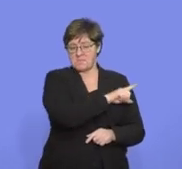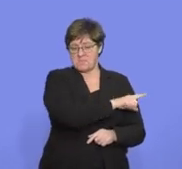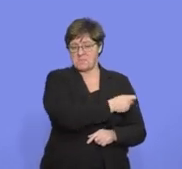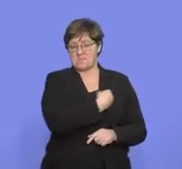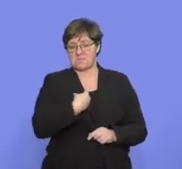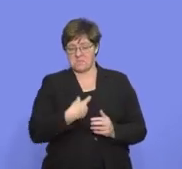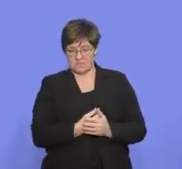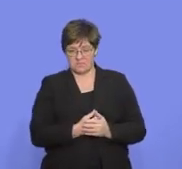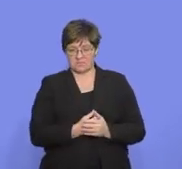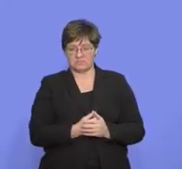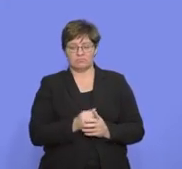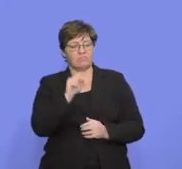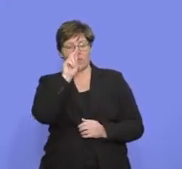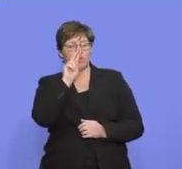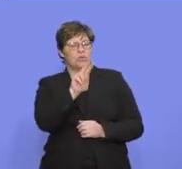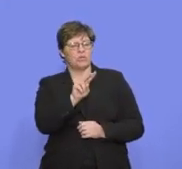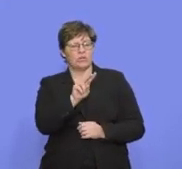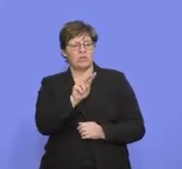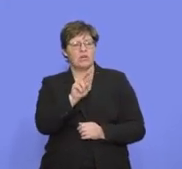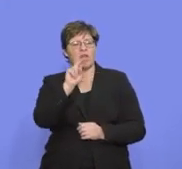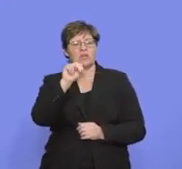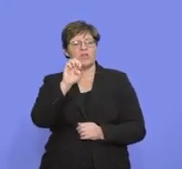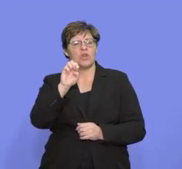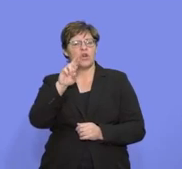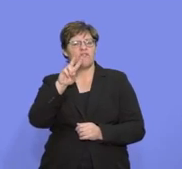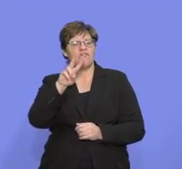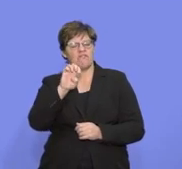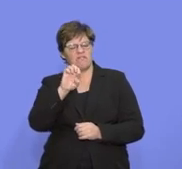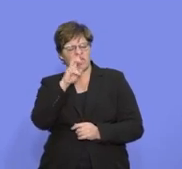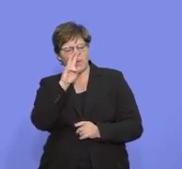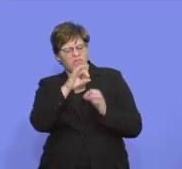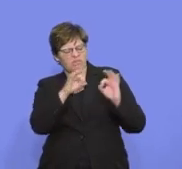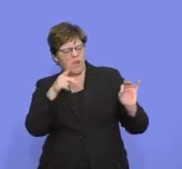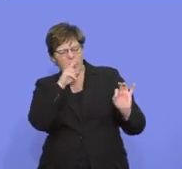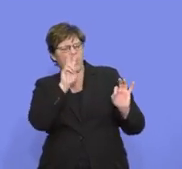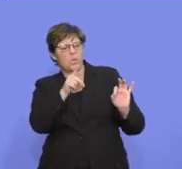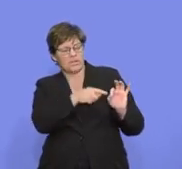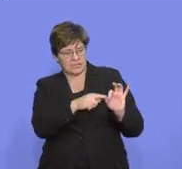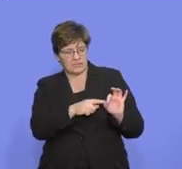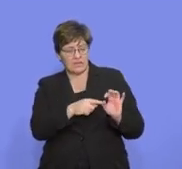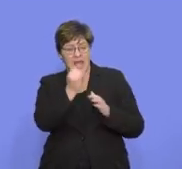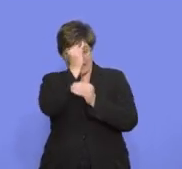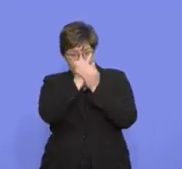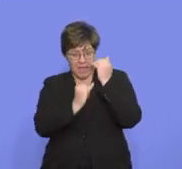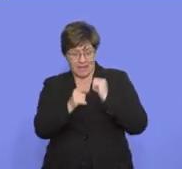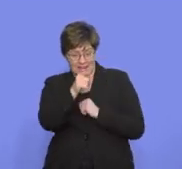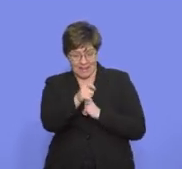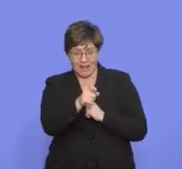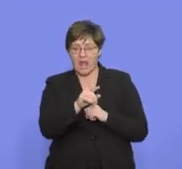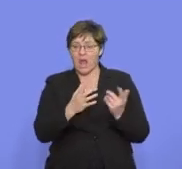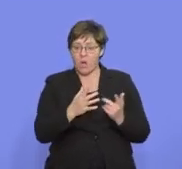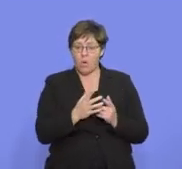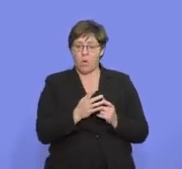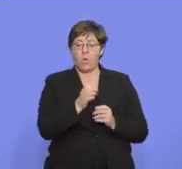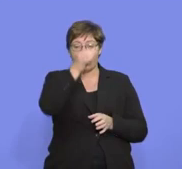talking about. Let's have a look at what a nerve fiber looks like. This is a spinal nerve. How do I know